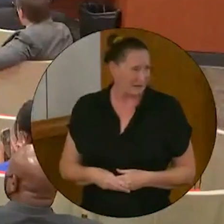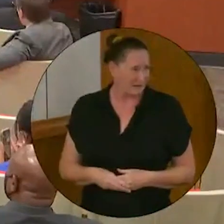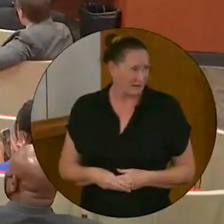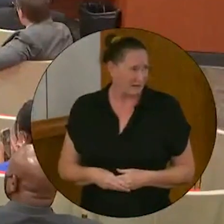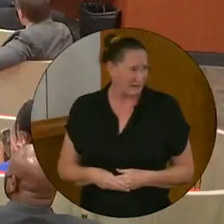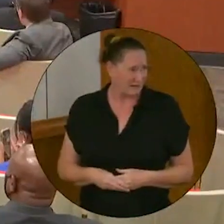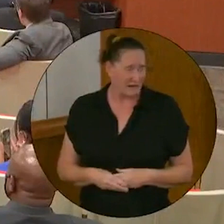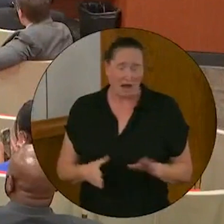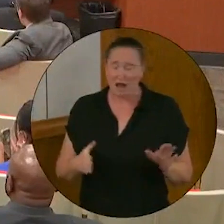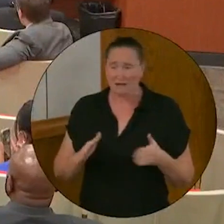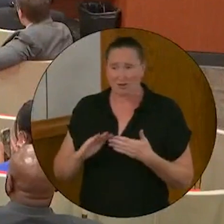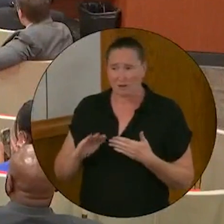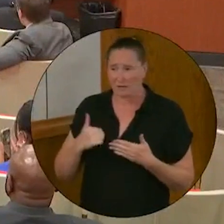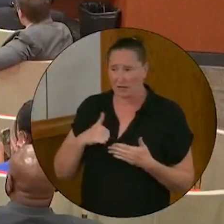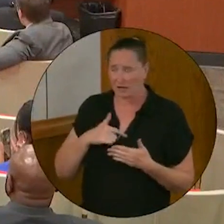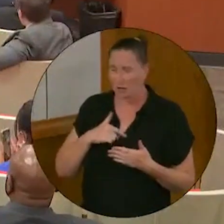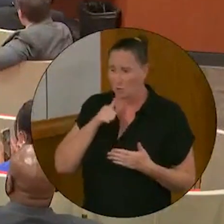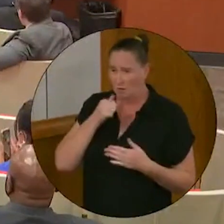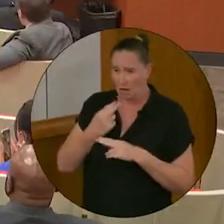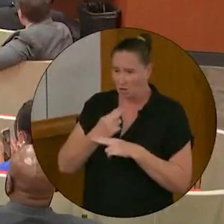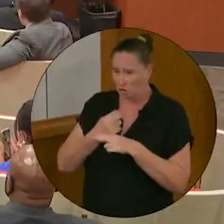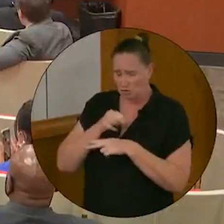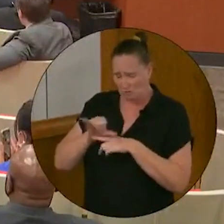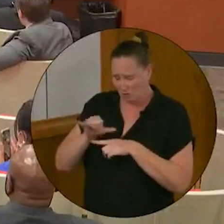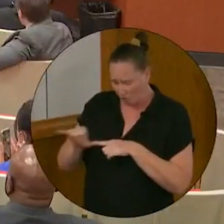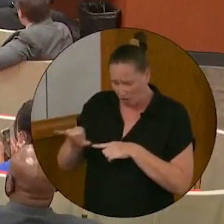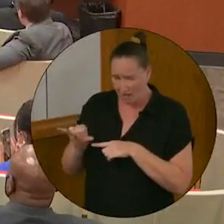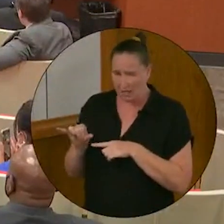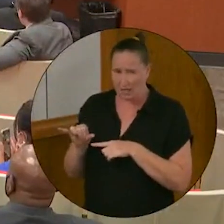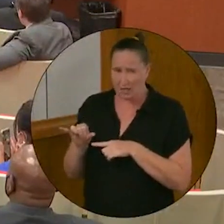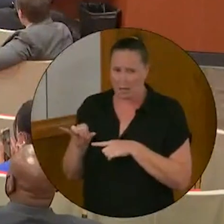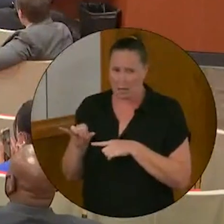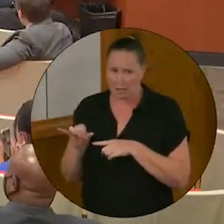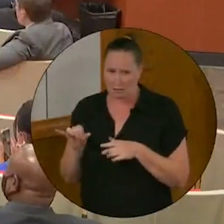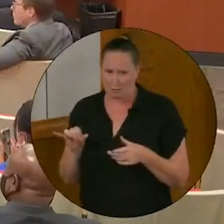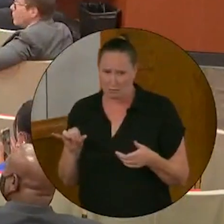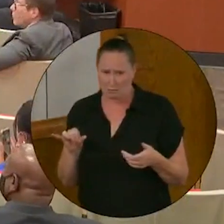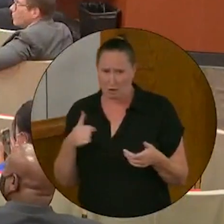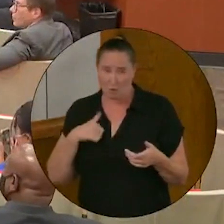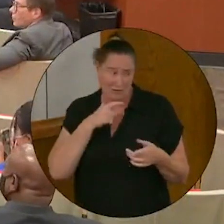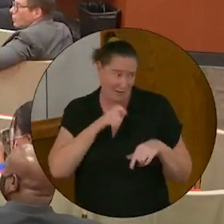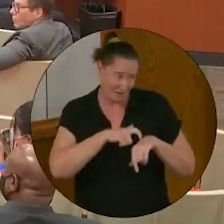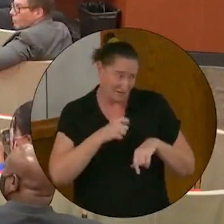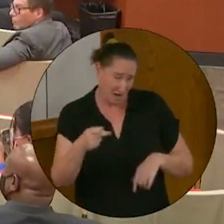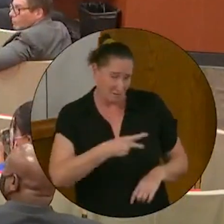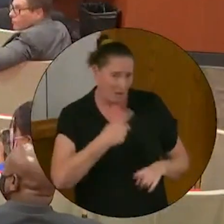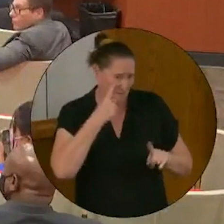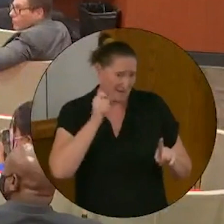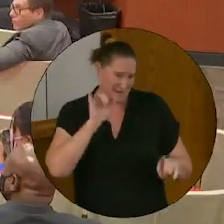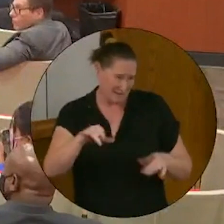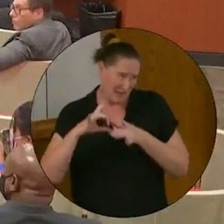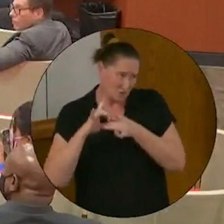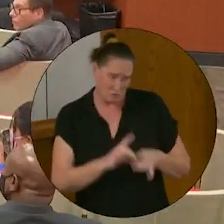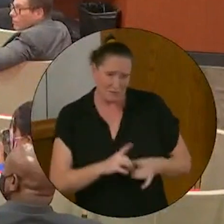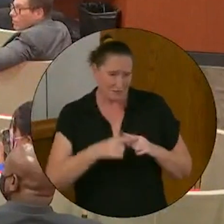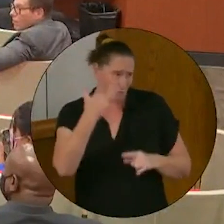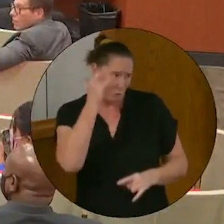comment. Forgive me, we're not using profanity. Are you? Okay. We have the time back. That's relevant.